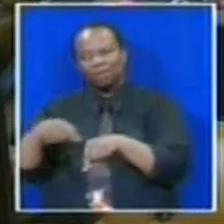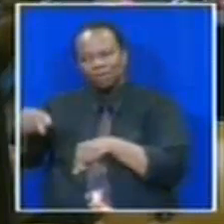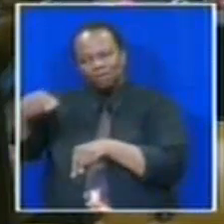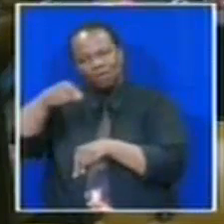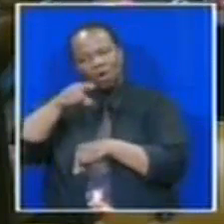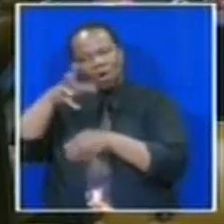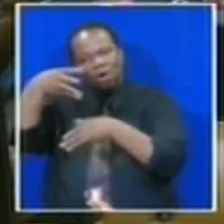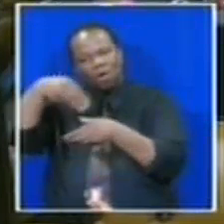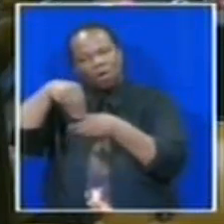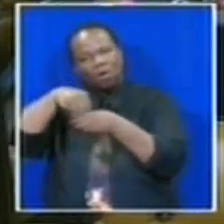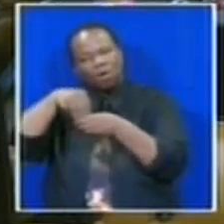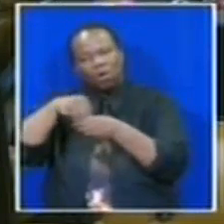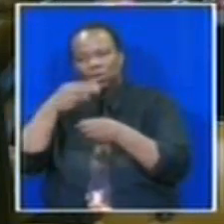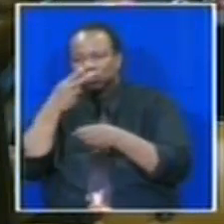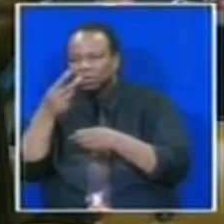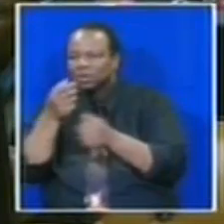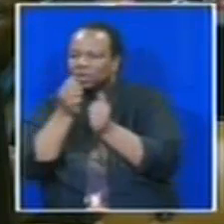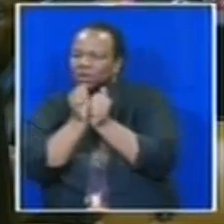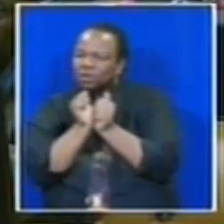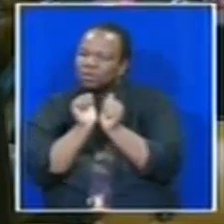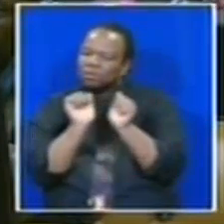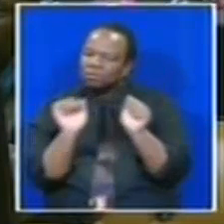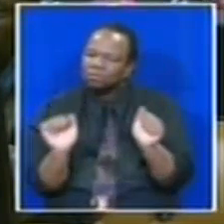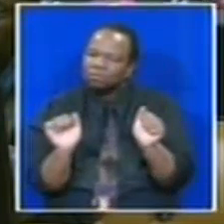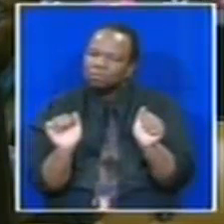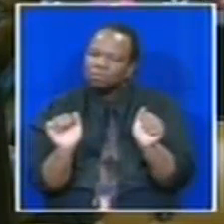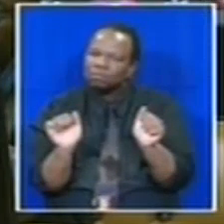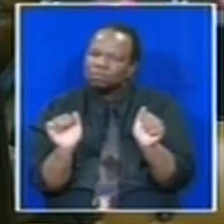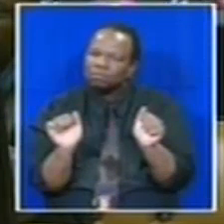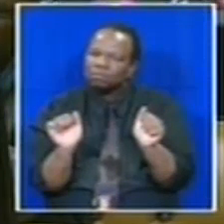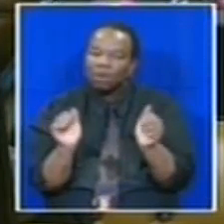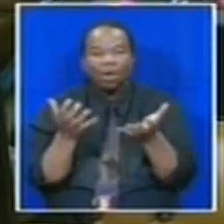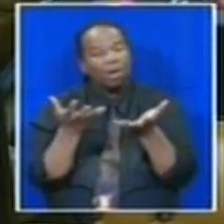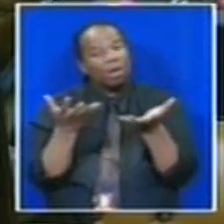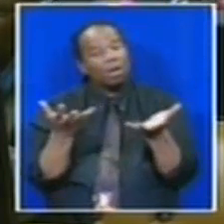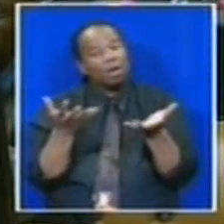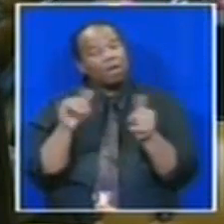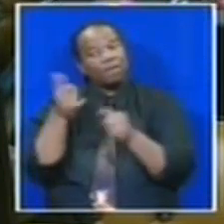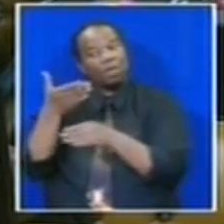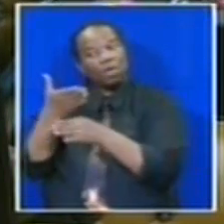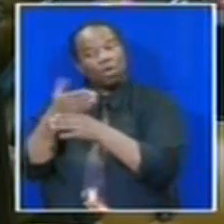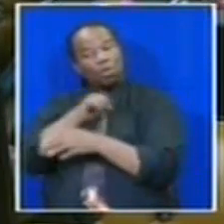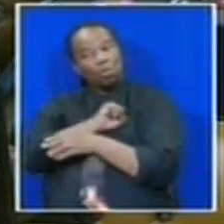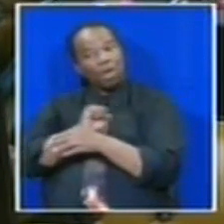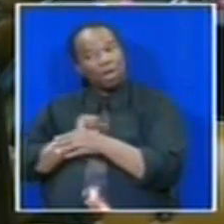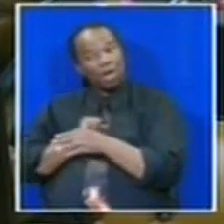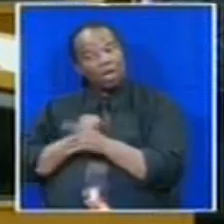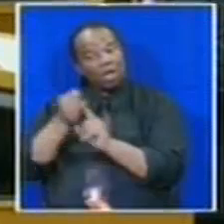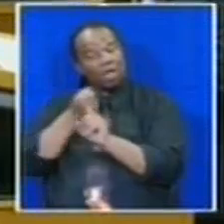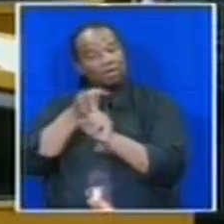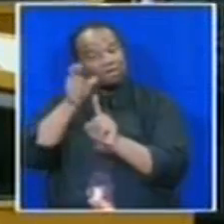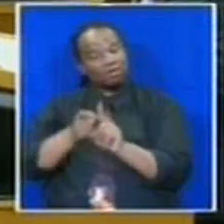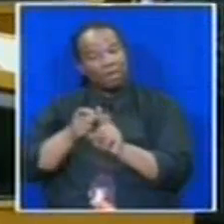our hard-won democracy significantly forward. The voices of workers, activists, business owners,